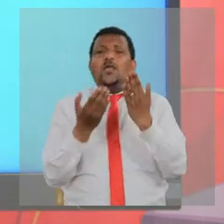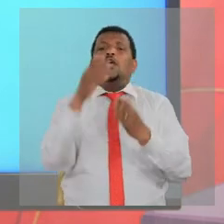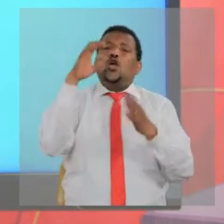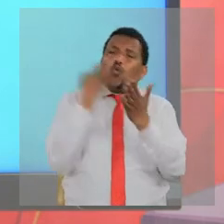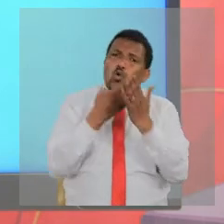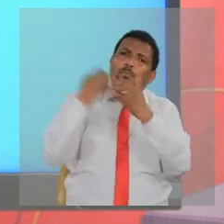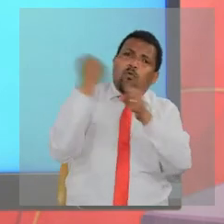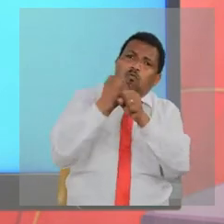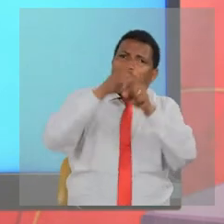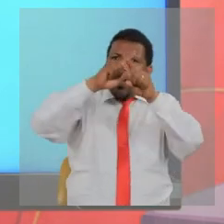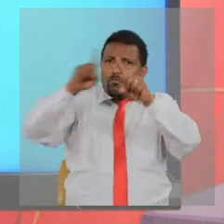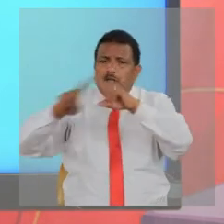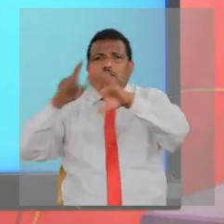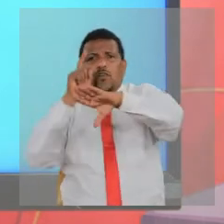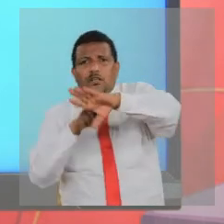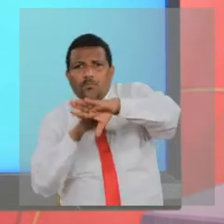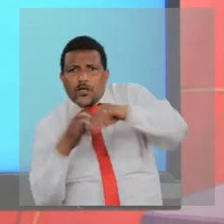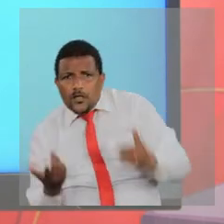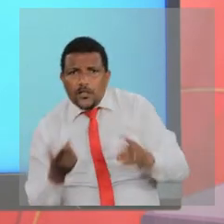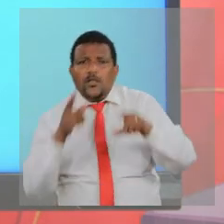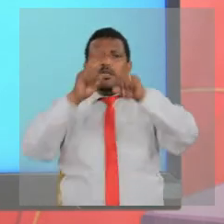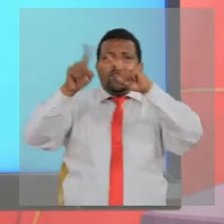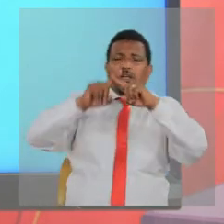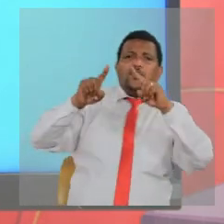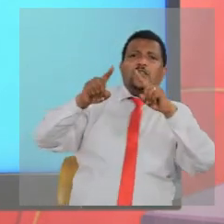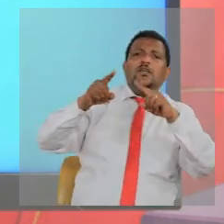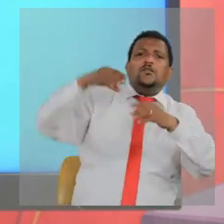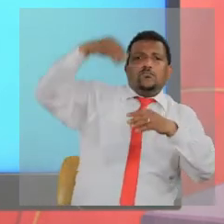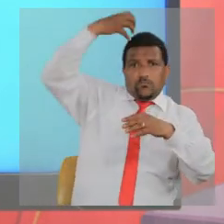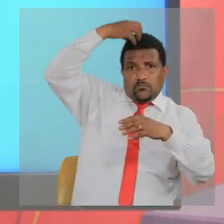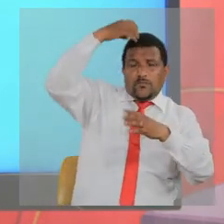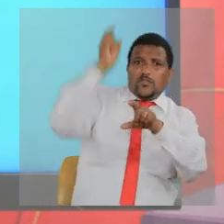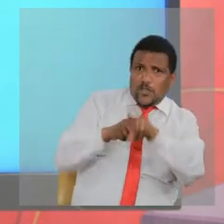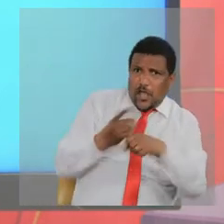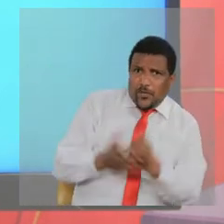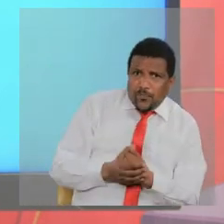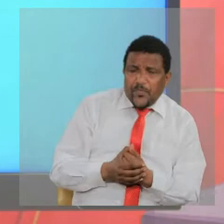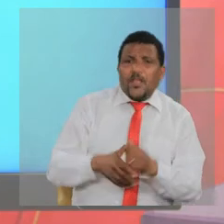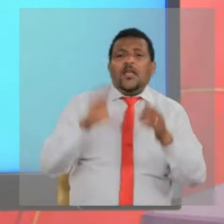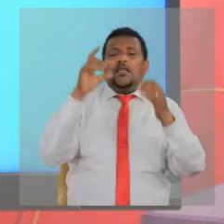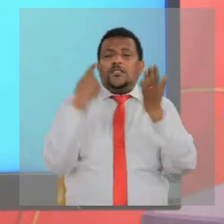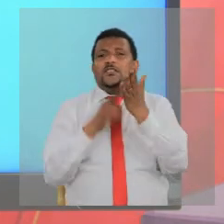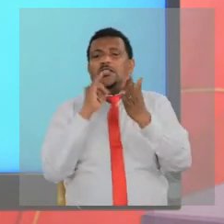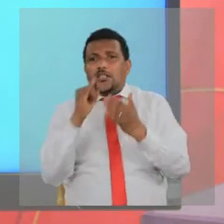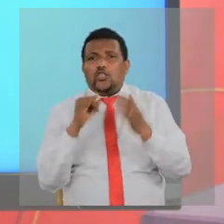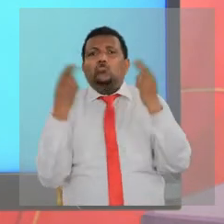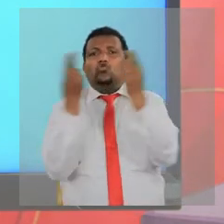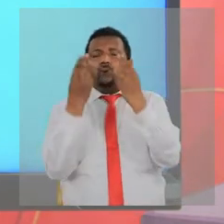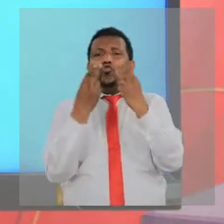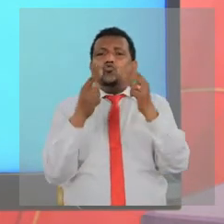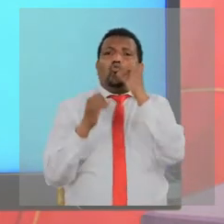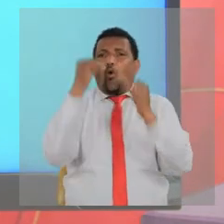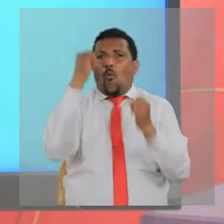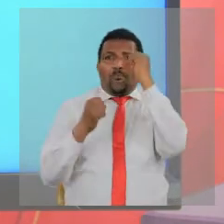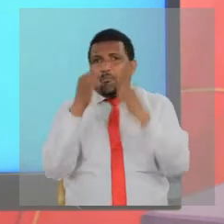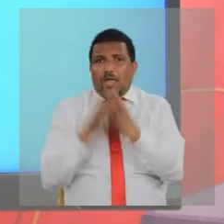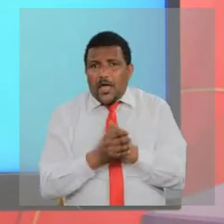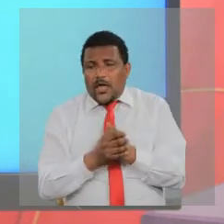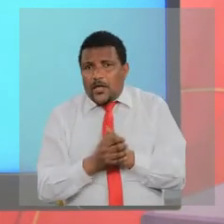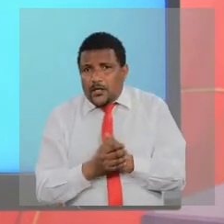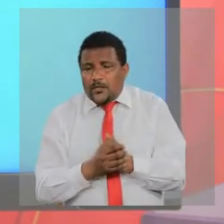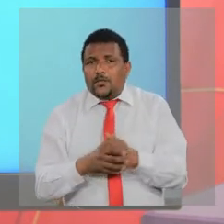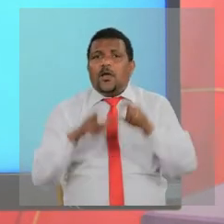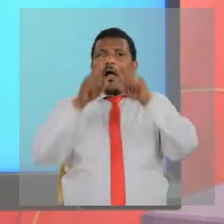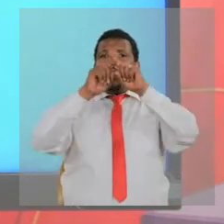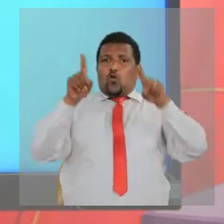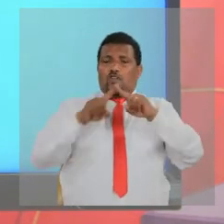performances among different periods, among different regions and countries. It is useful to compare economic performance